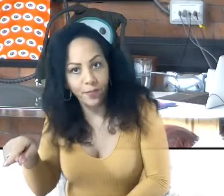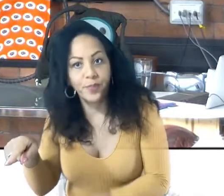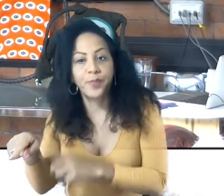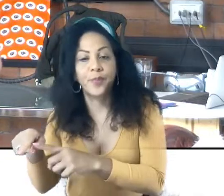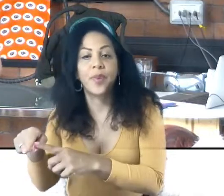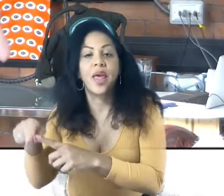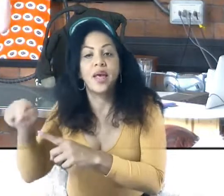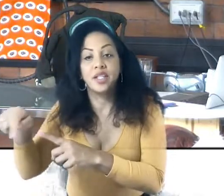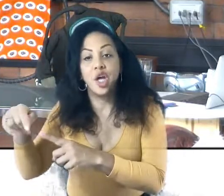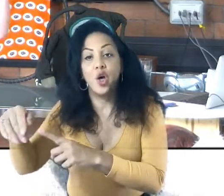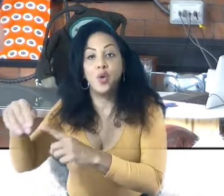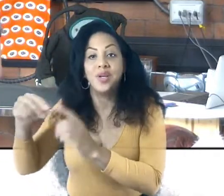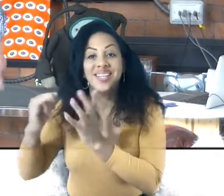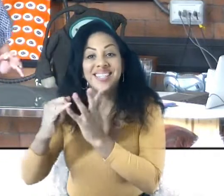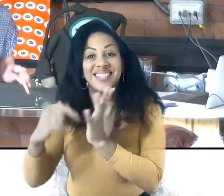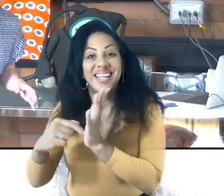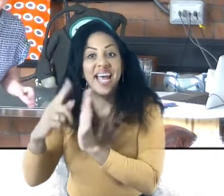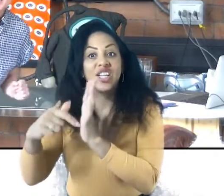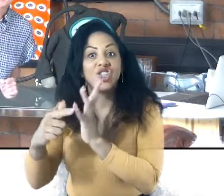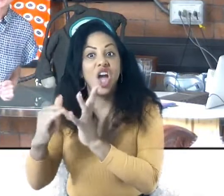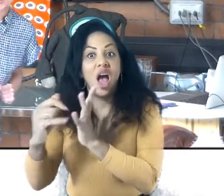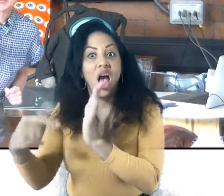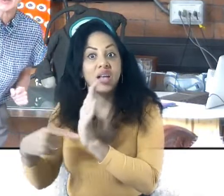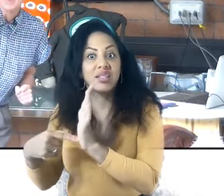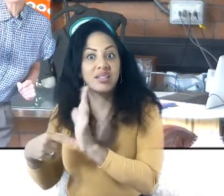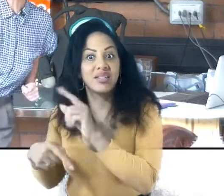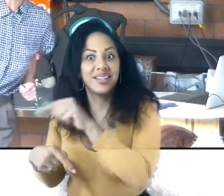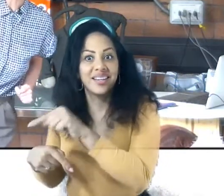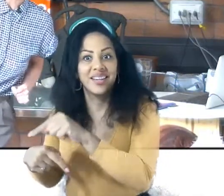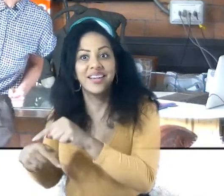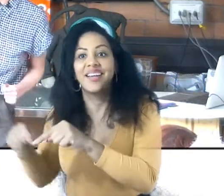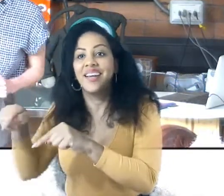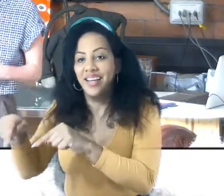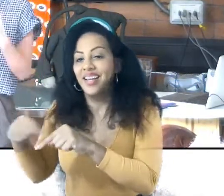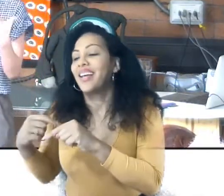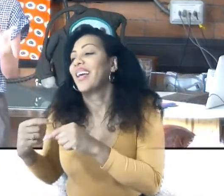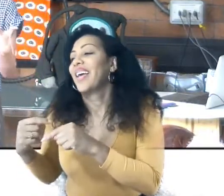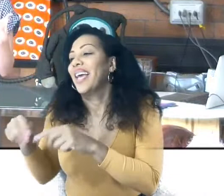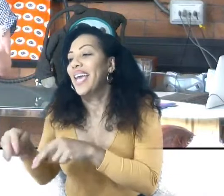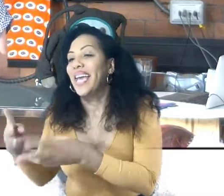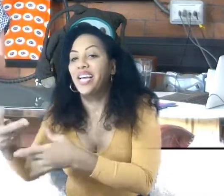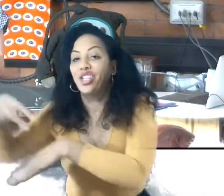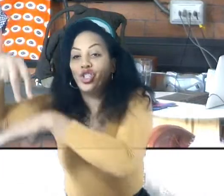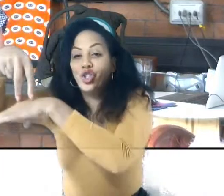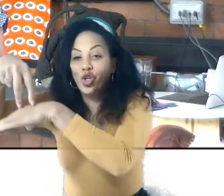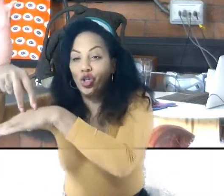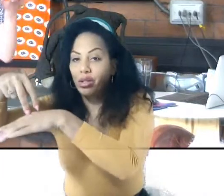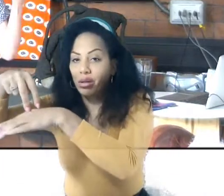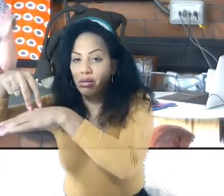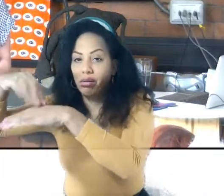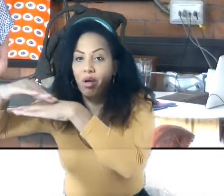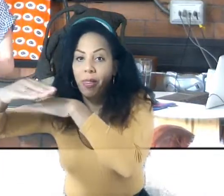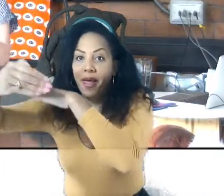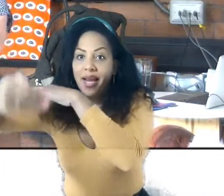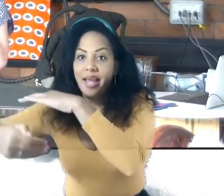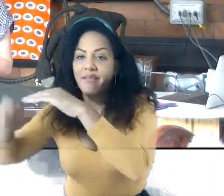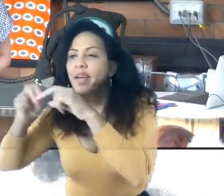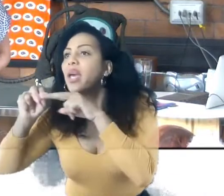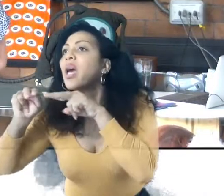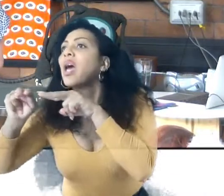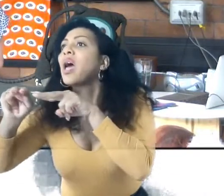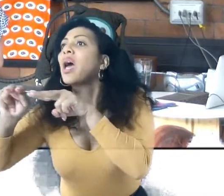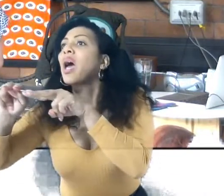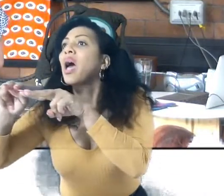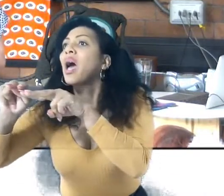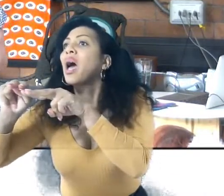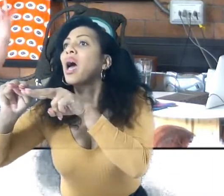Channel. And he started jumping up and down and going, I can see China, I can see China. And for him, that's where China